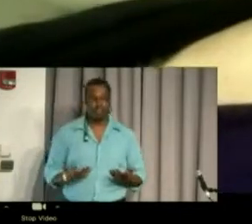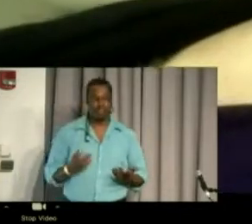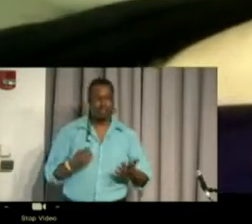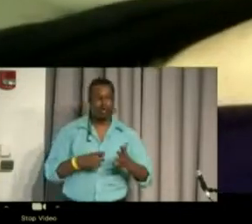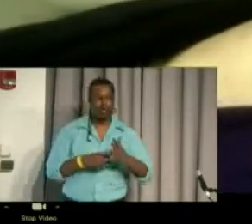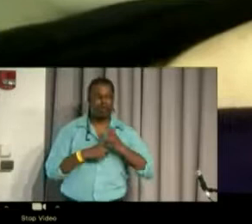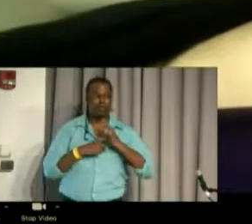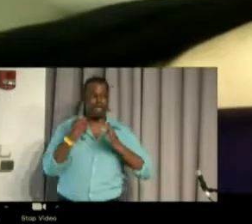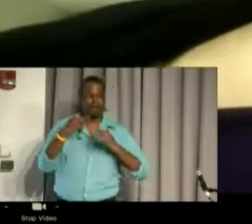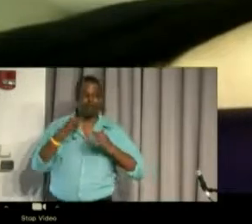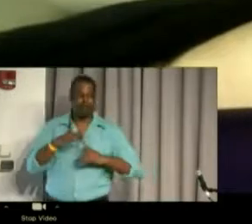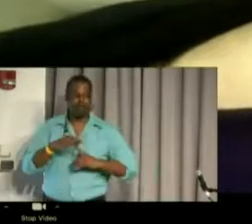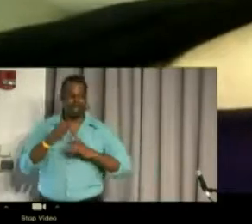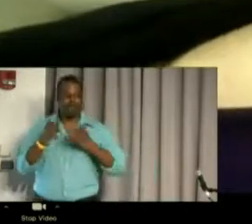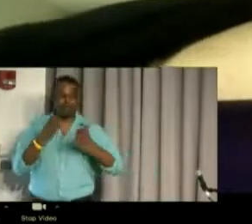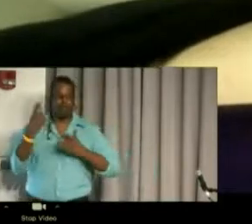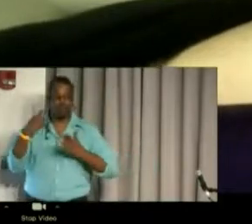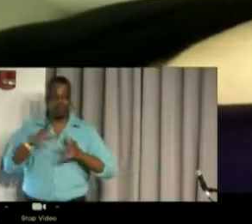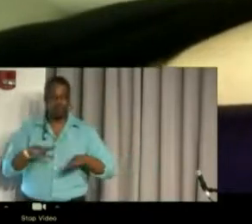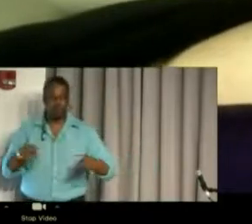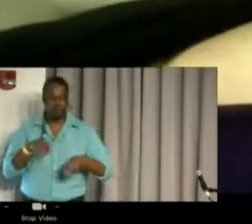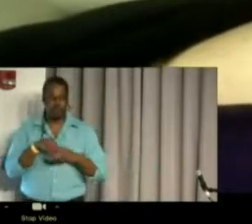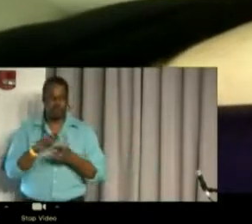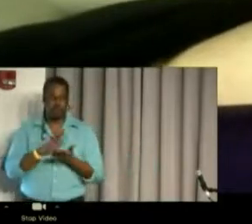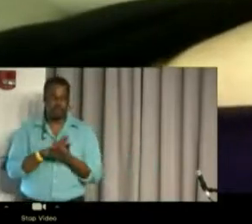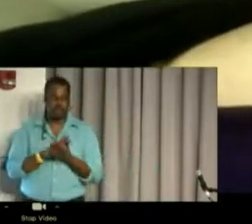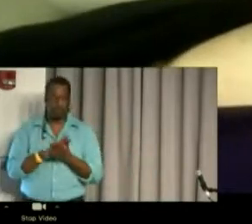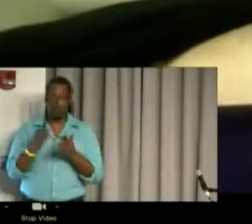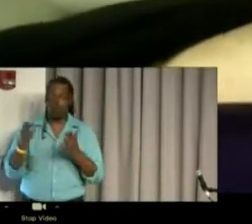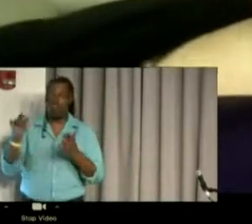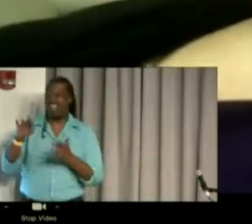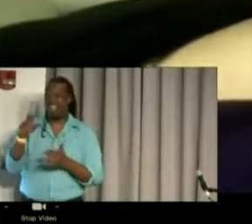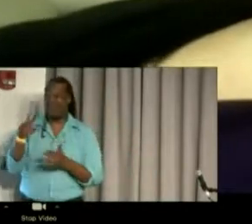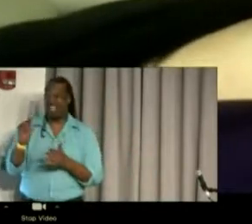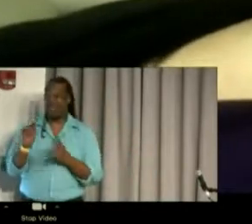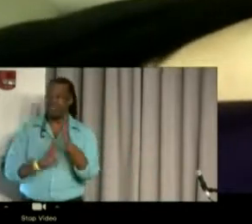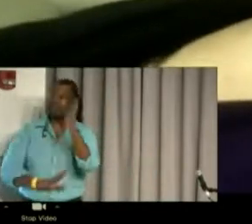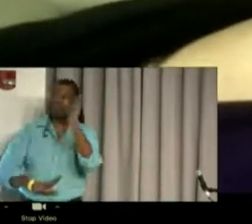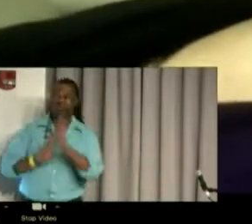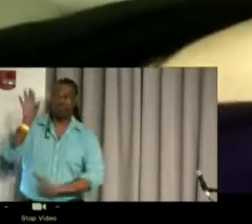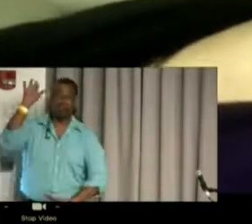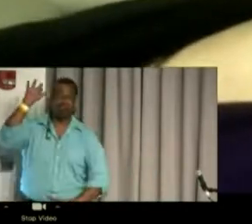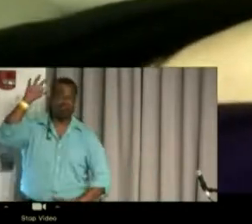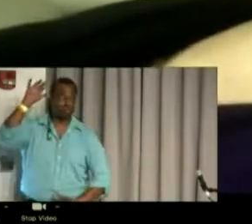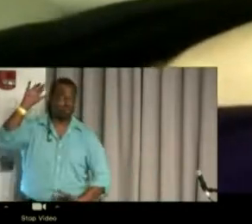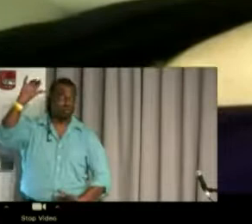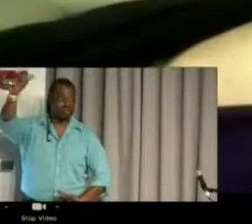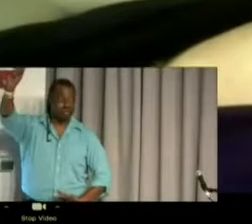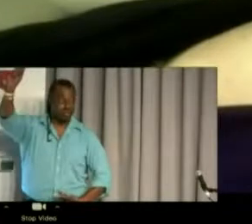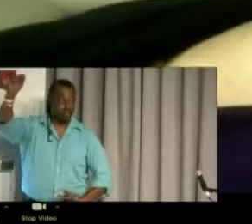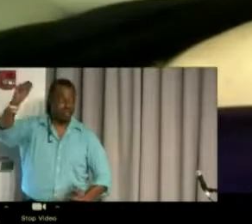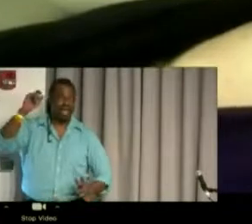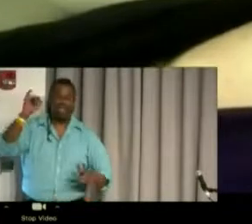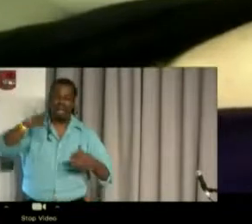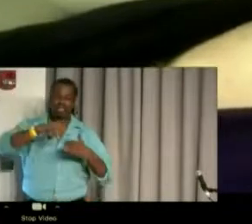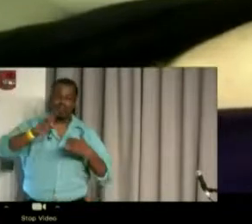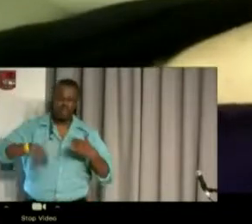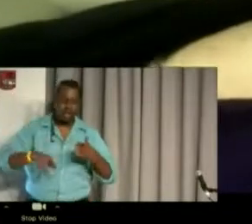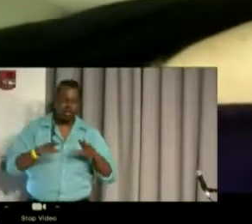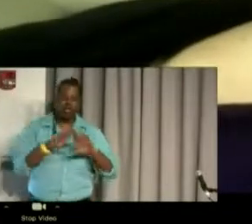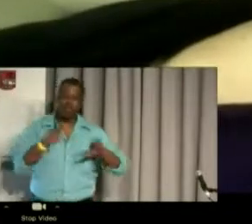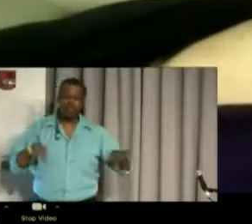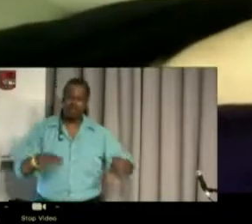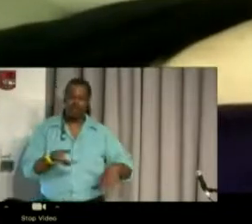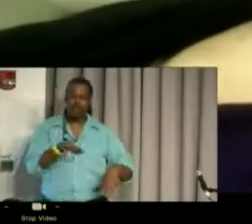special services for children in schools has skyrocketed in Flint, which is the result of children